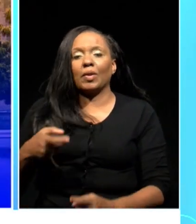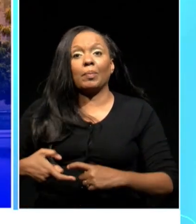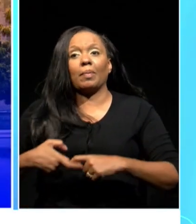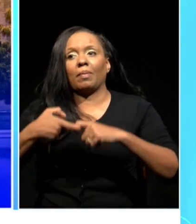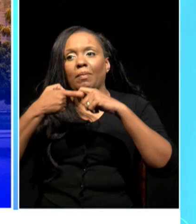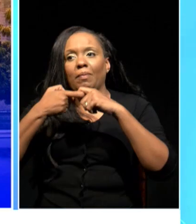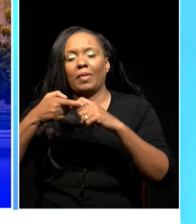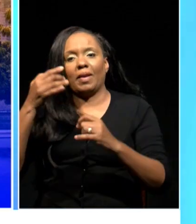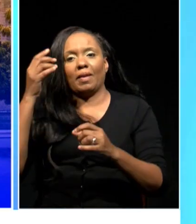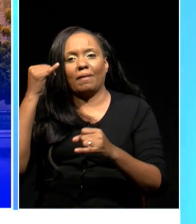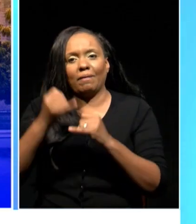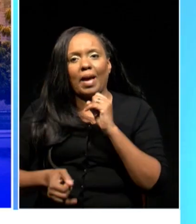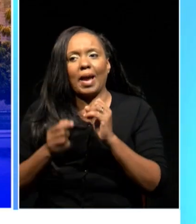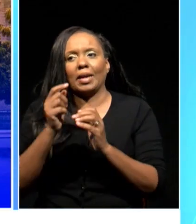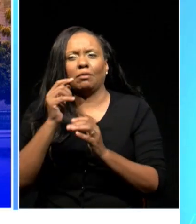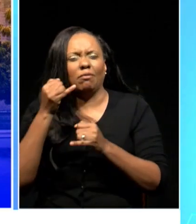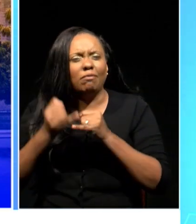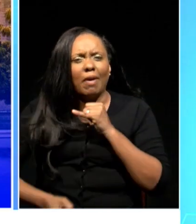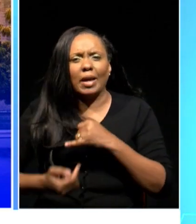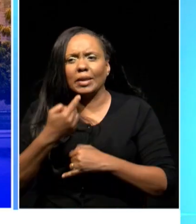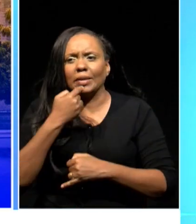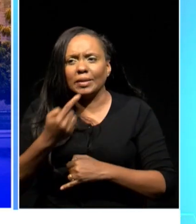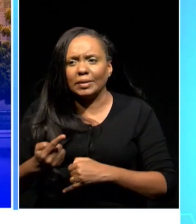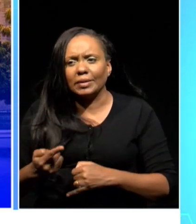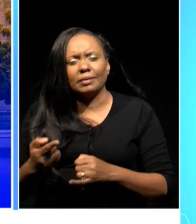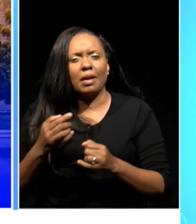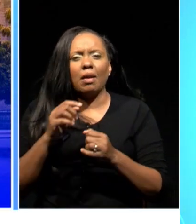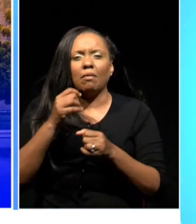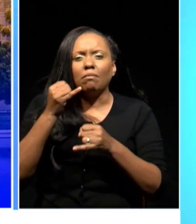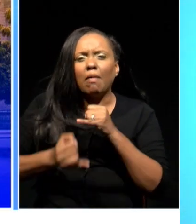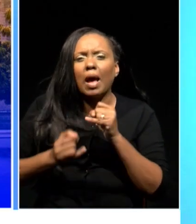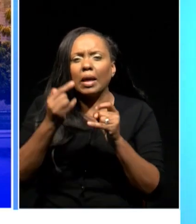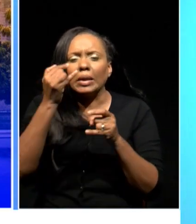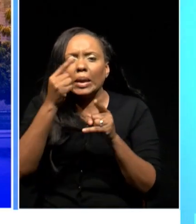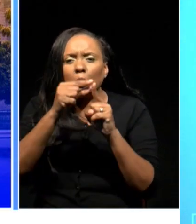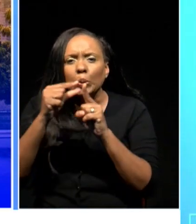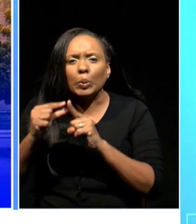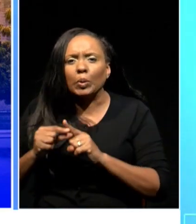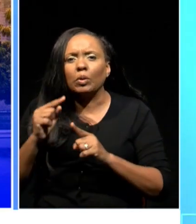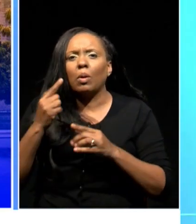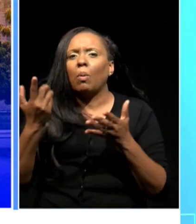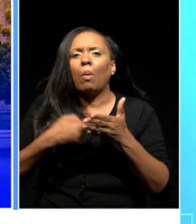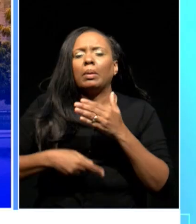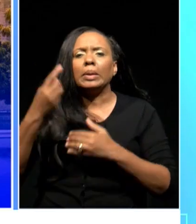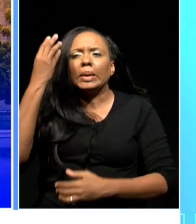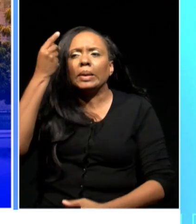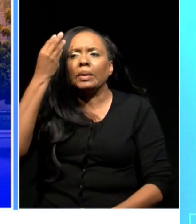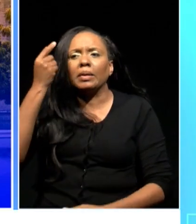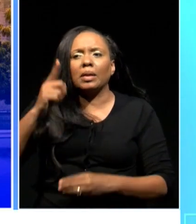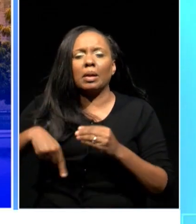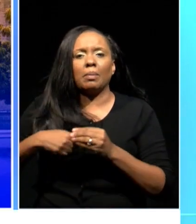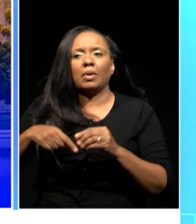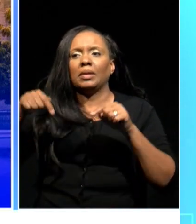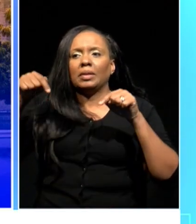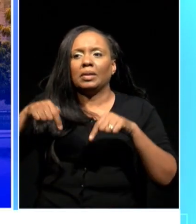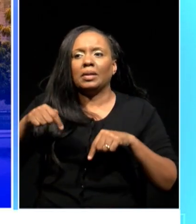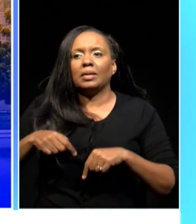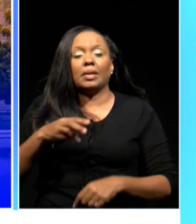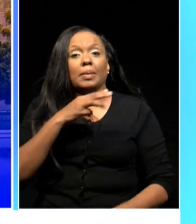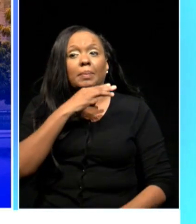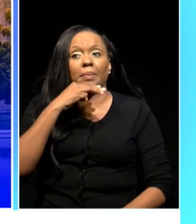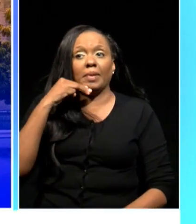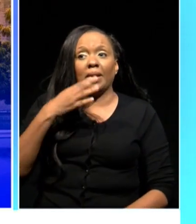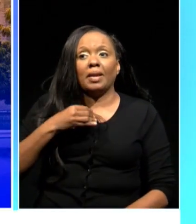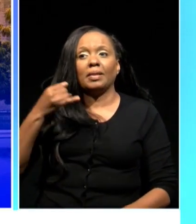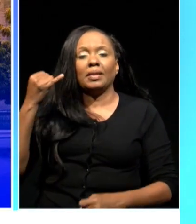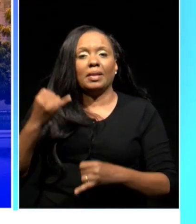come back, final segment. We go round robin and find out what everyone is thinking about this comments by Mia Motley that